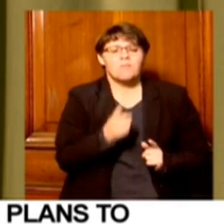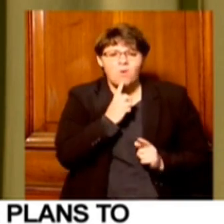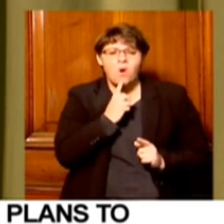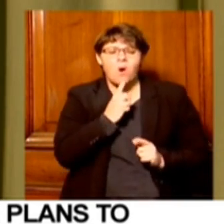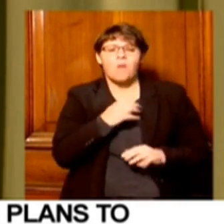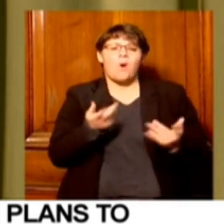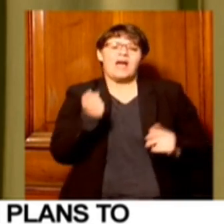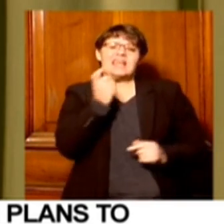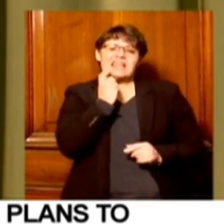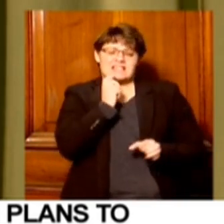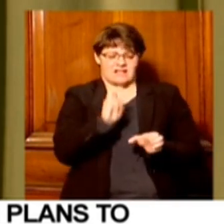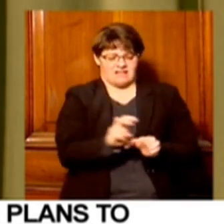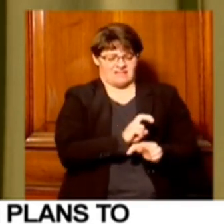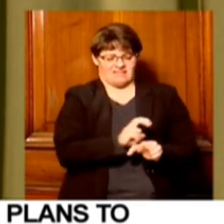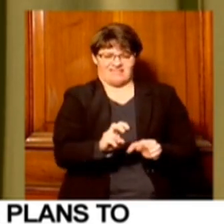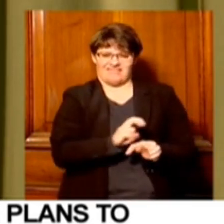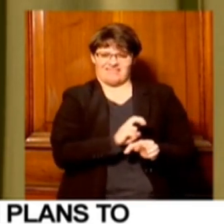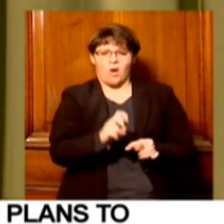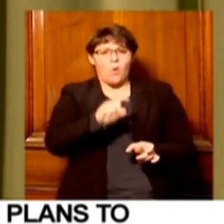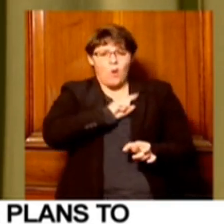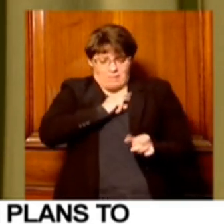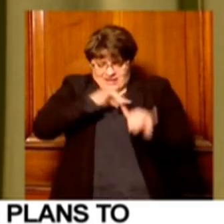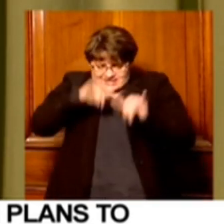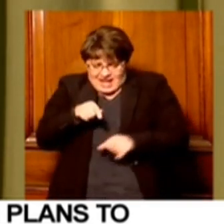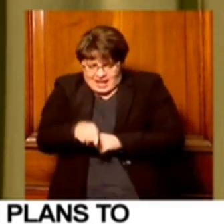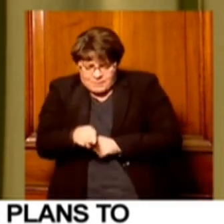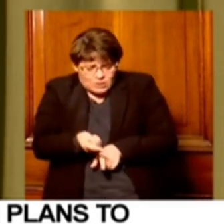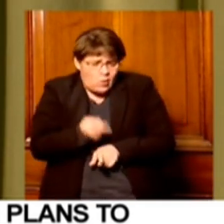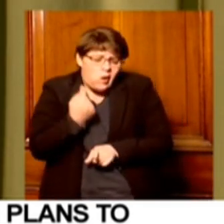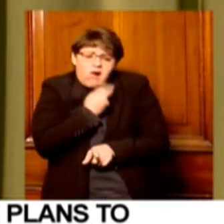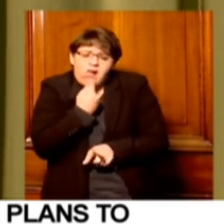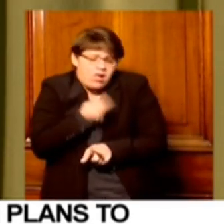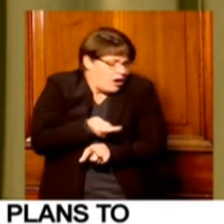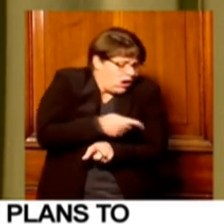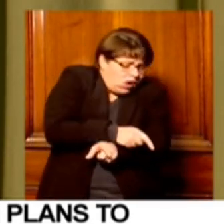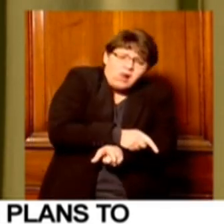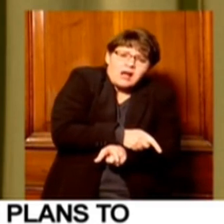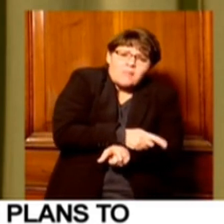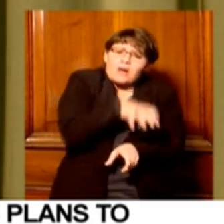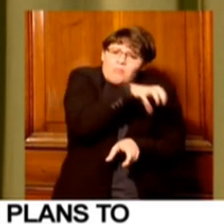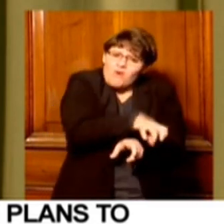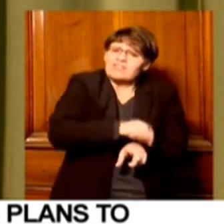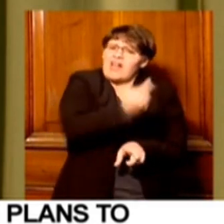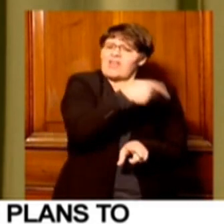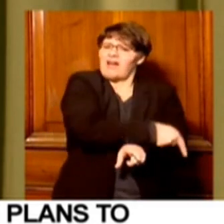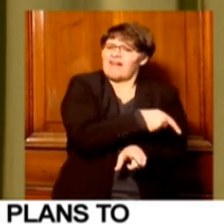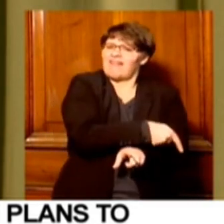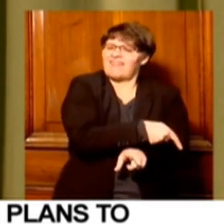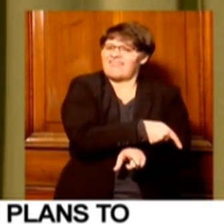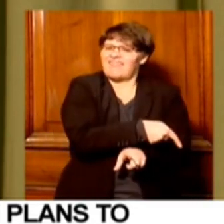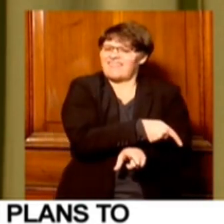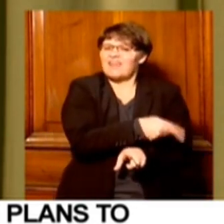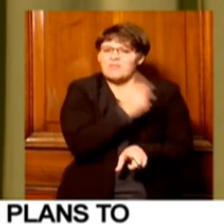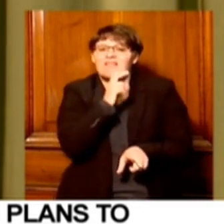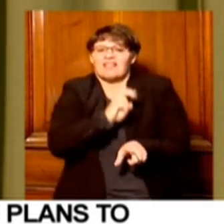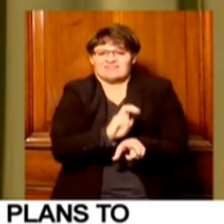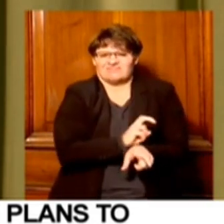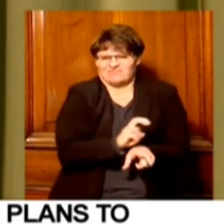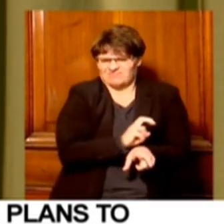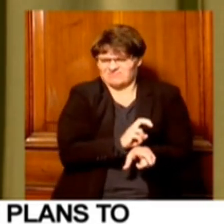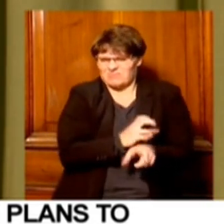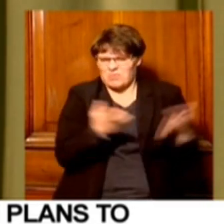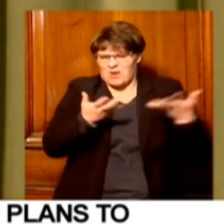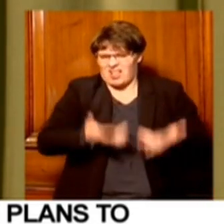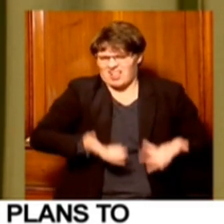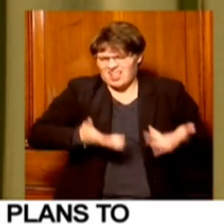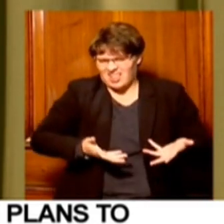movement for those in that specific category. And then they are given this one form that they can produce on a day-to-day basis as